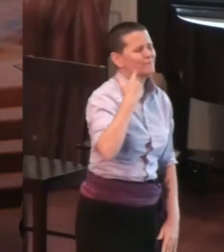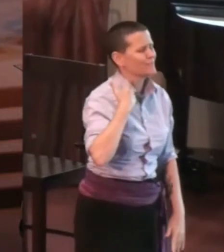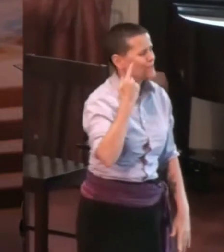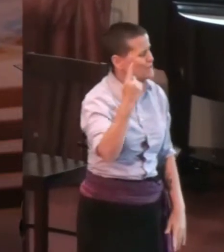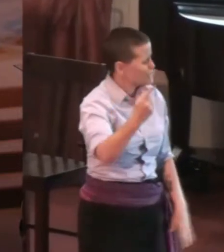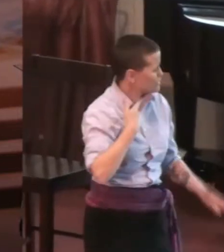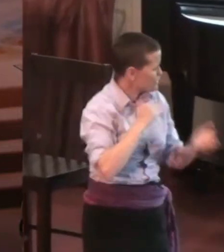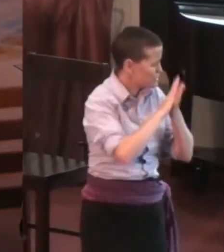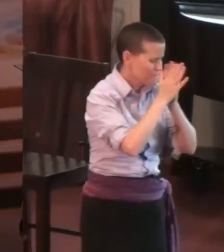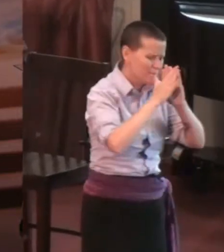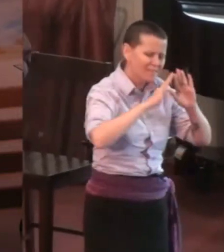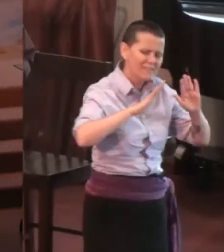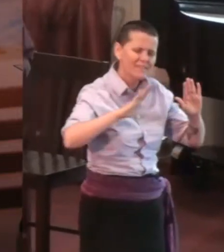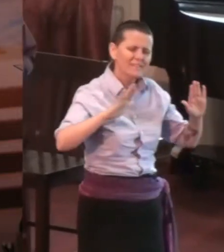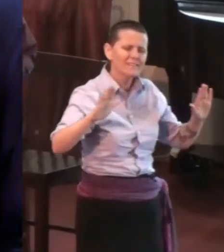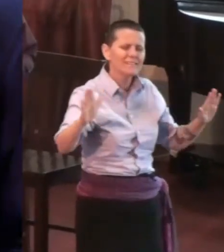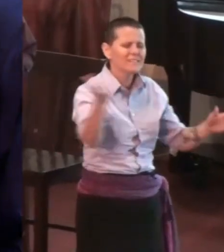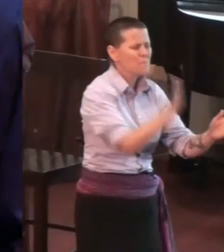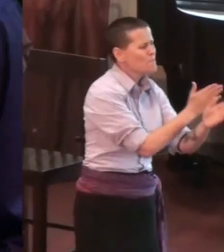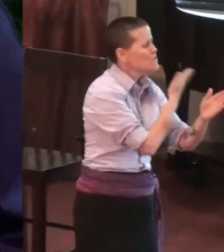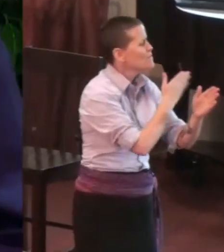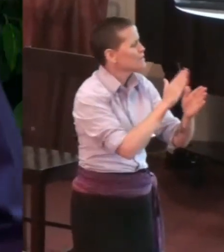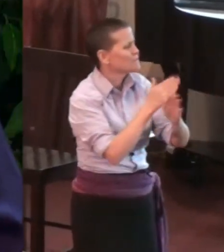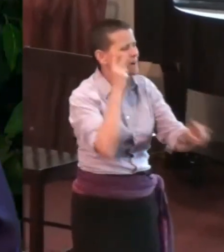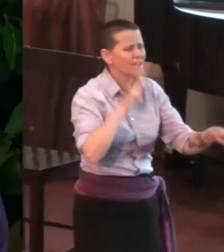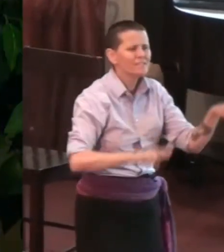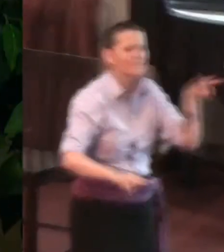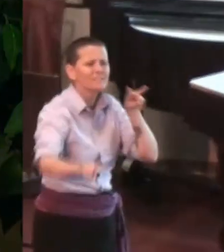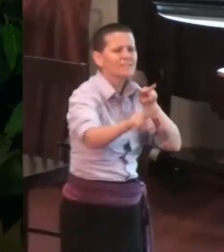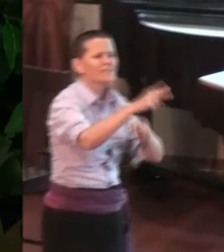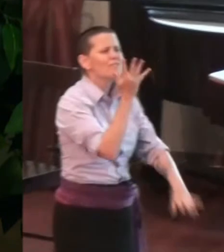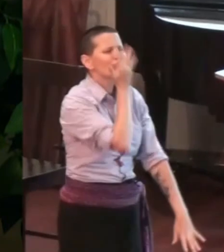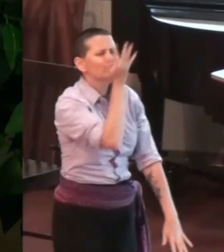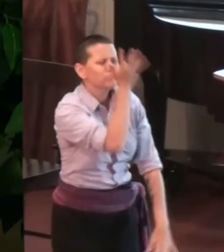the meadows and the streams.